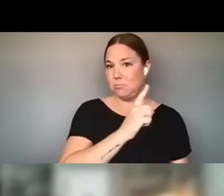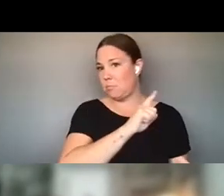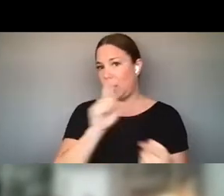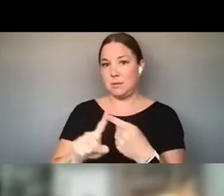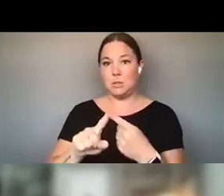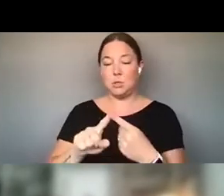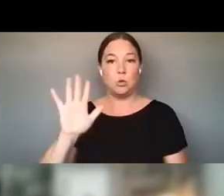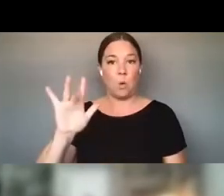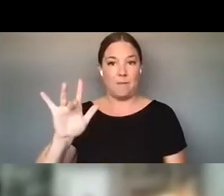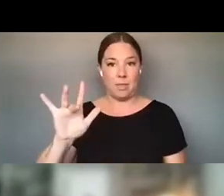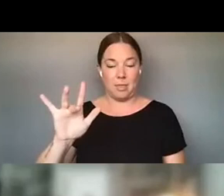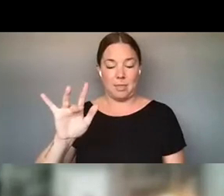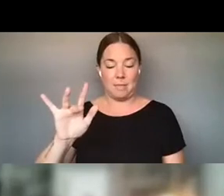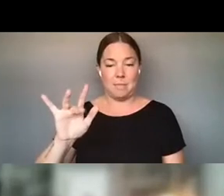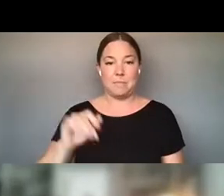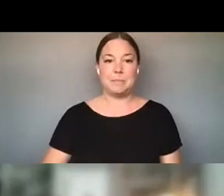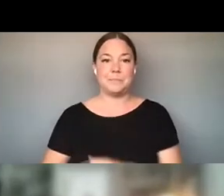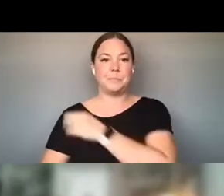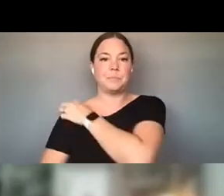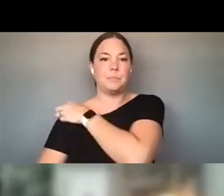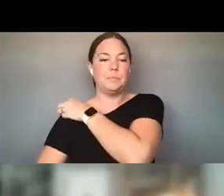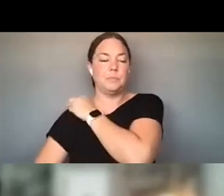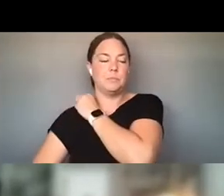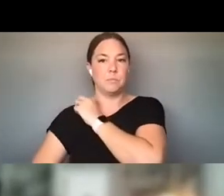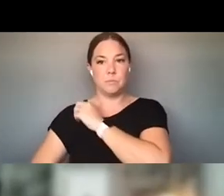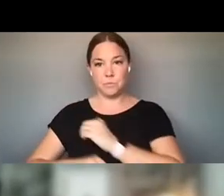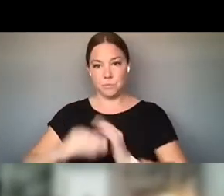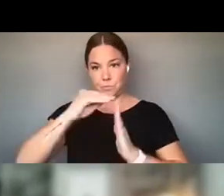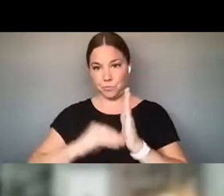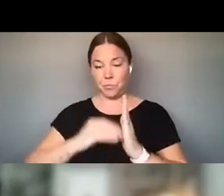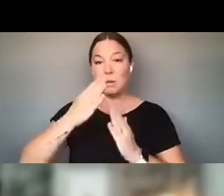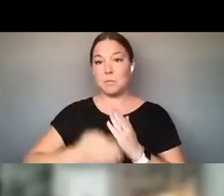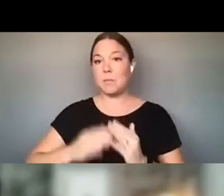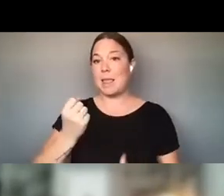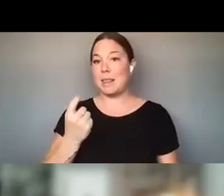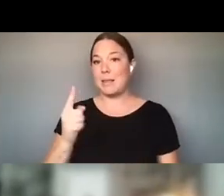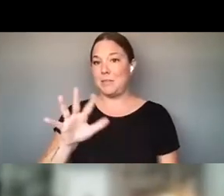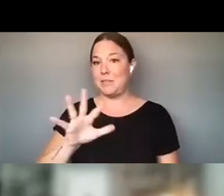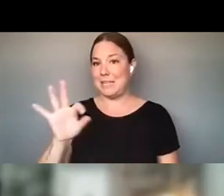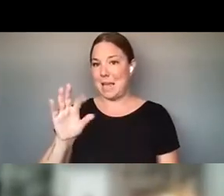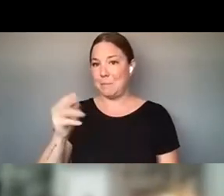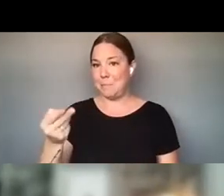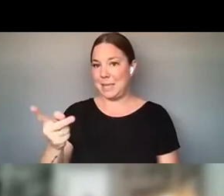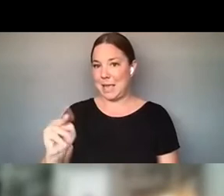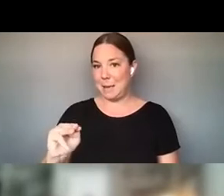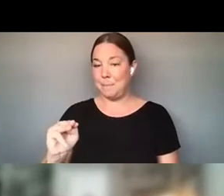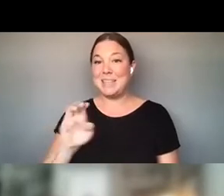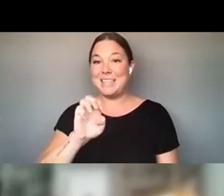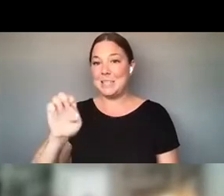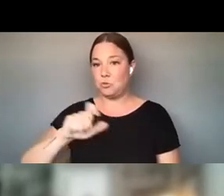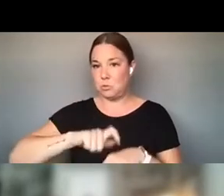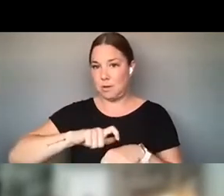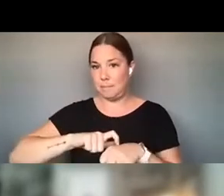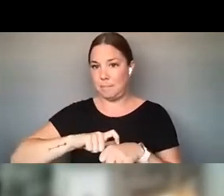And must the application must be completed by 11 59 p.m. Eastern time on